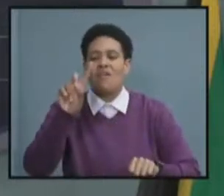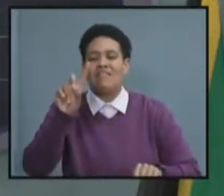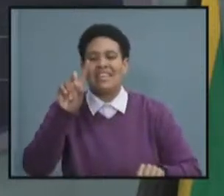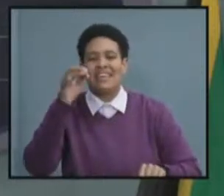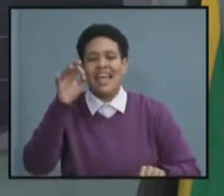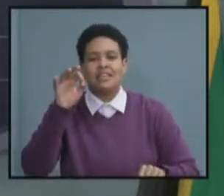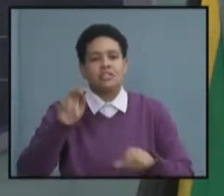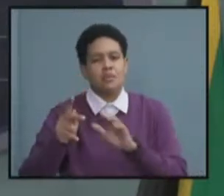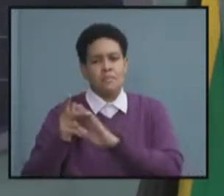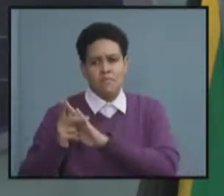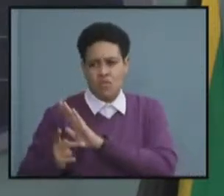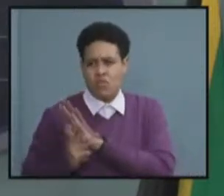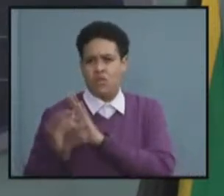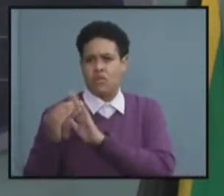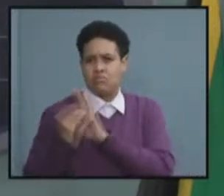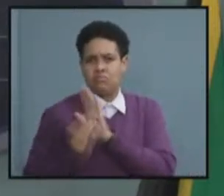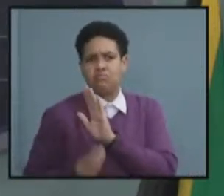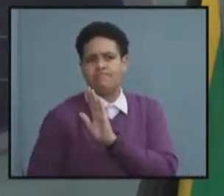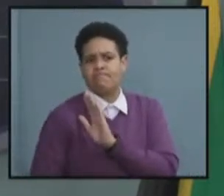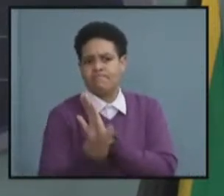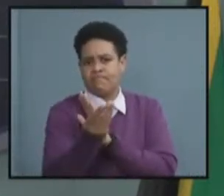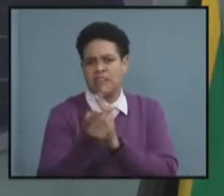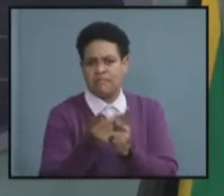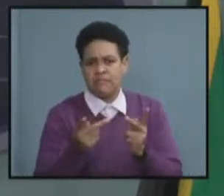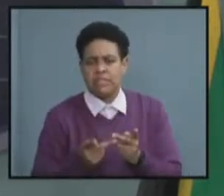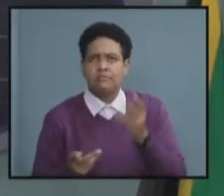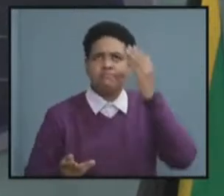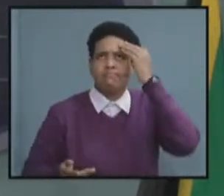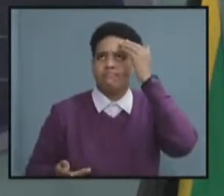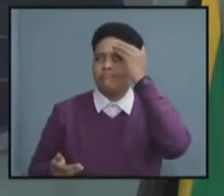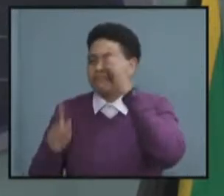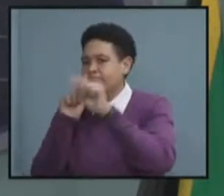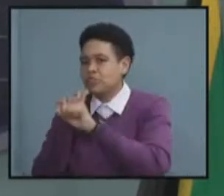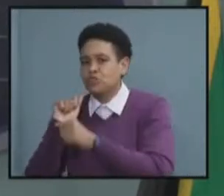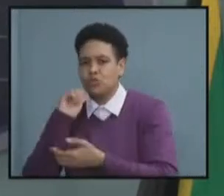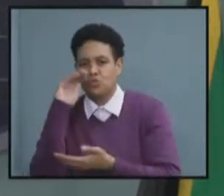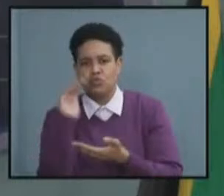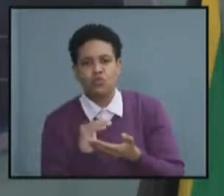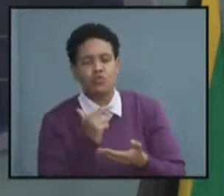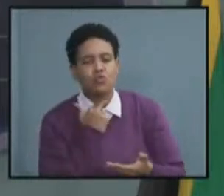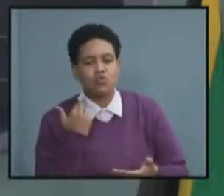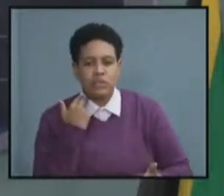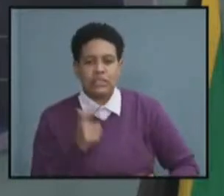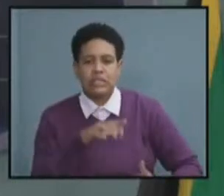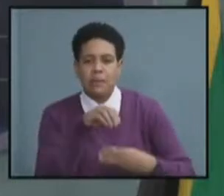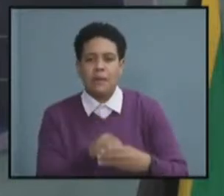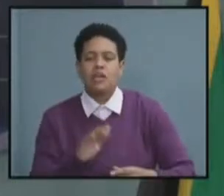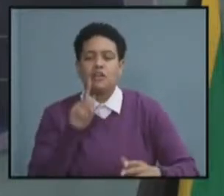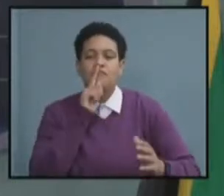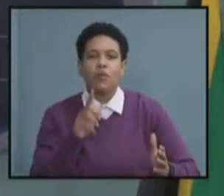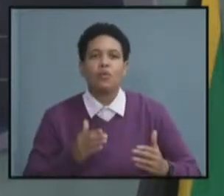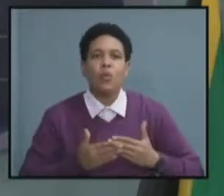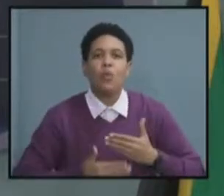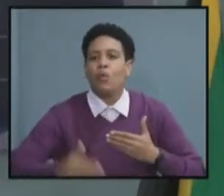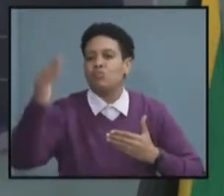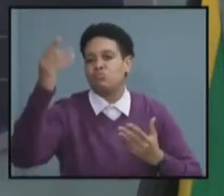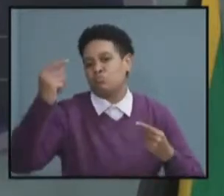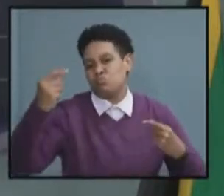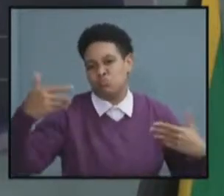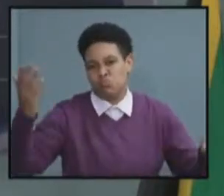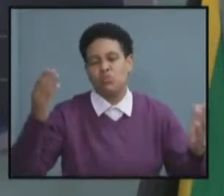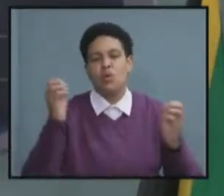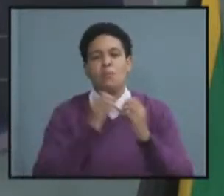protocol in these facilities to ensure that we minimize the risk as part of the way going forward.